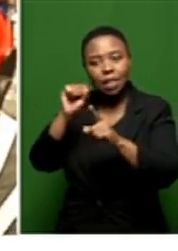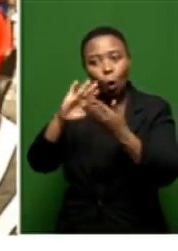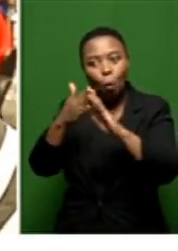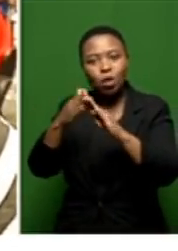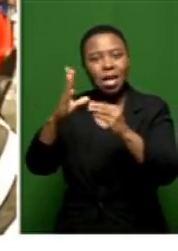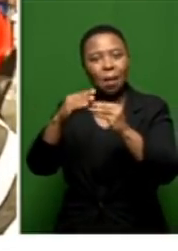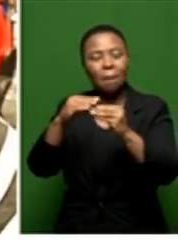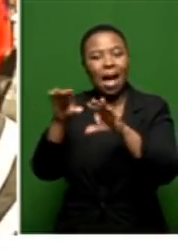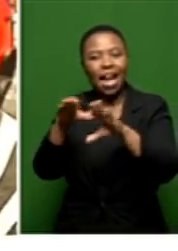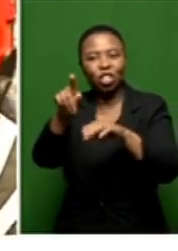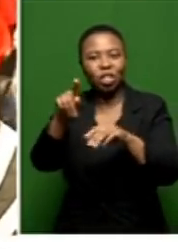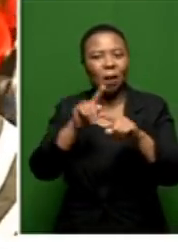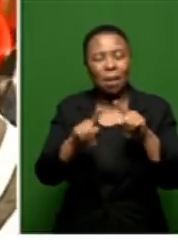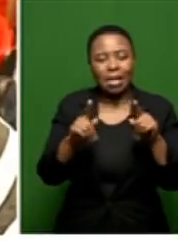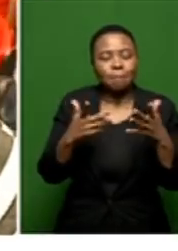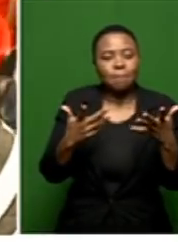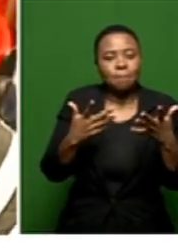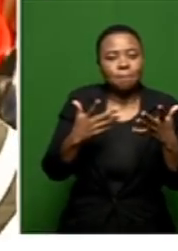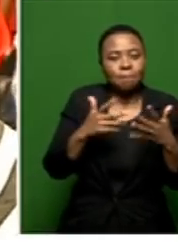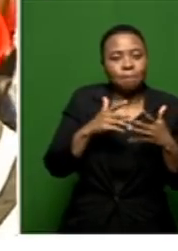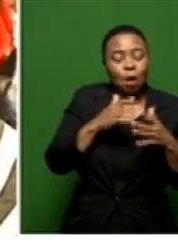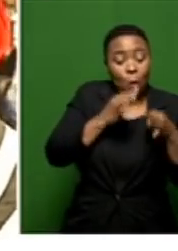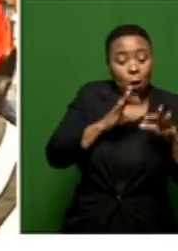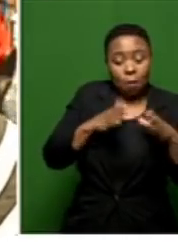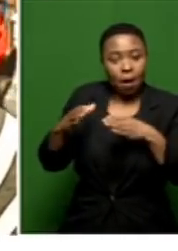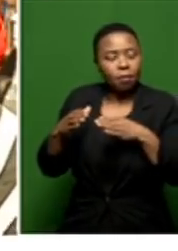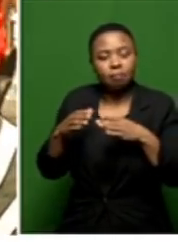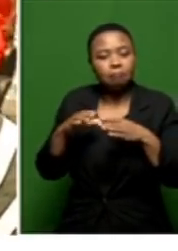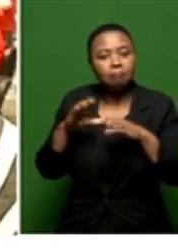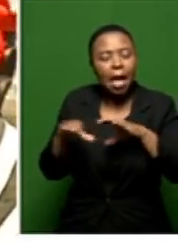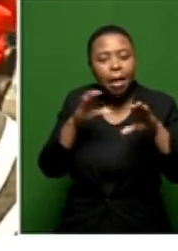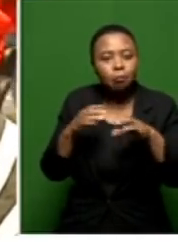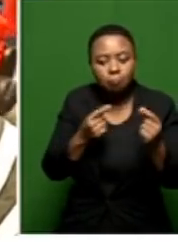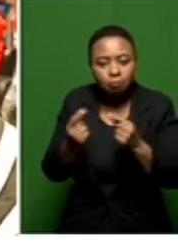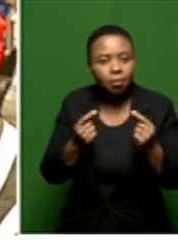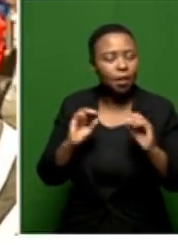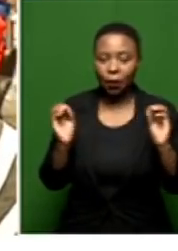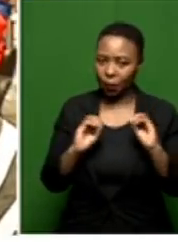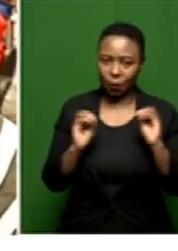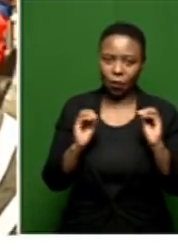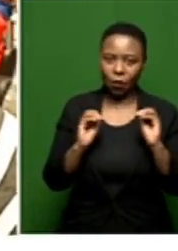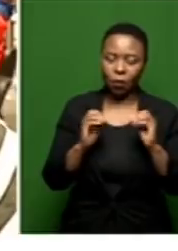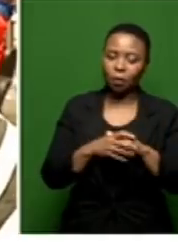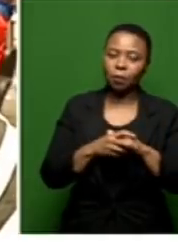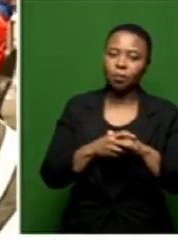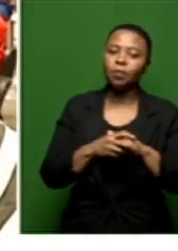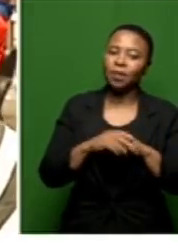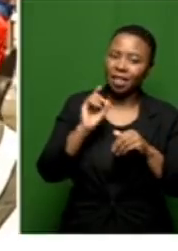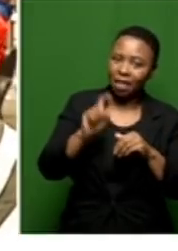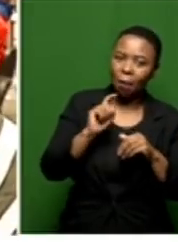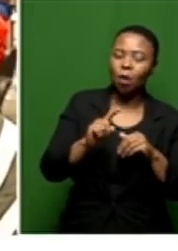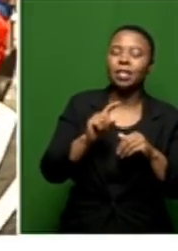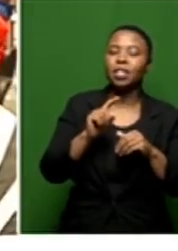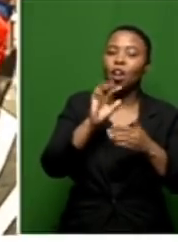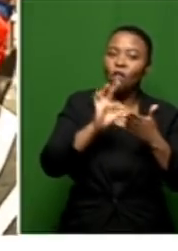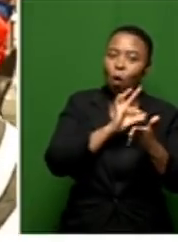this is a monumental mess up of corruption of the ANC, which should have delivered the vote to all opposition